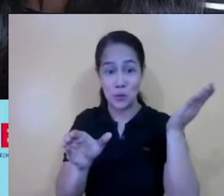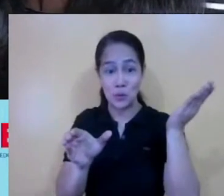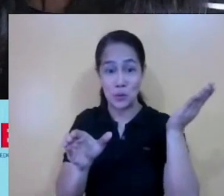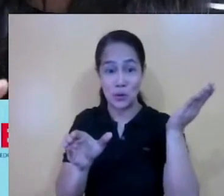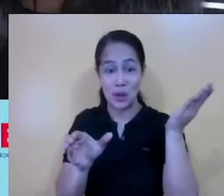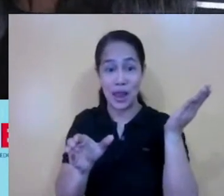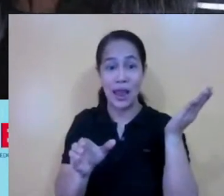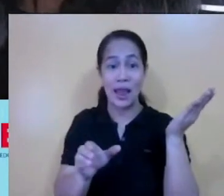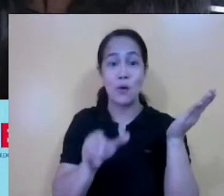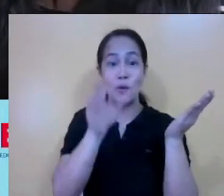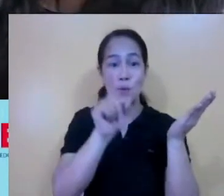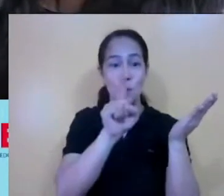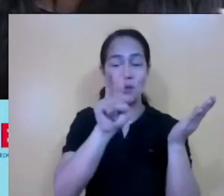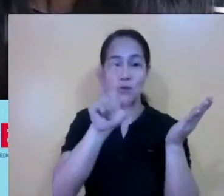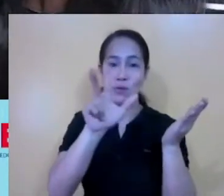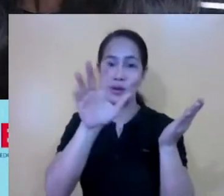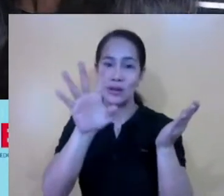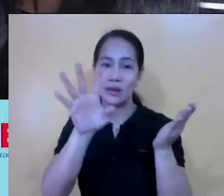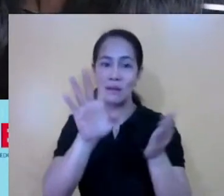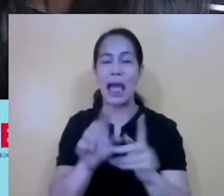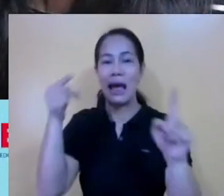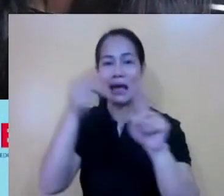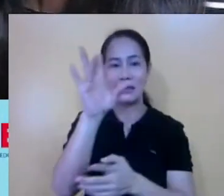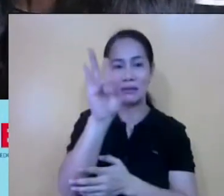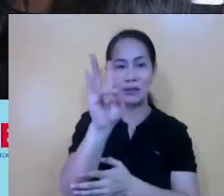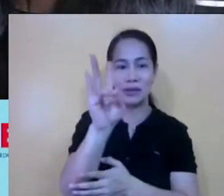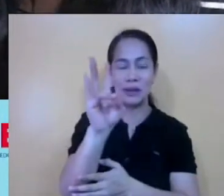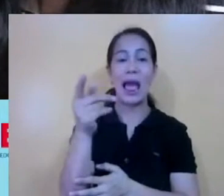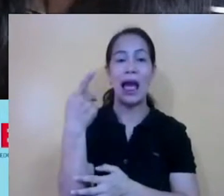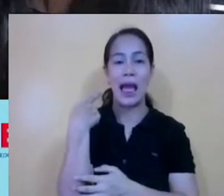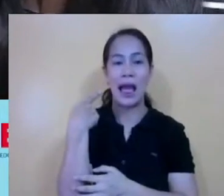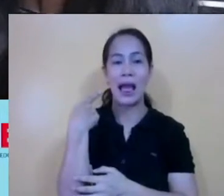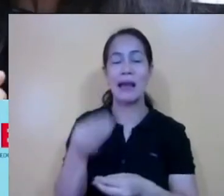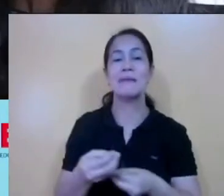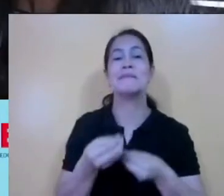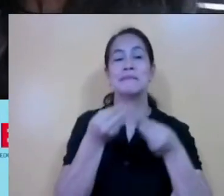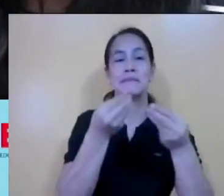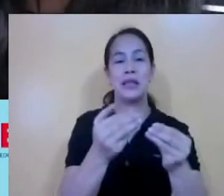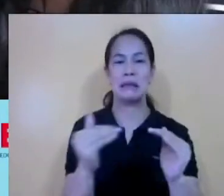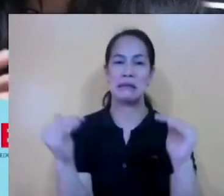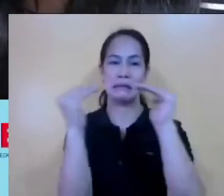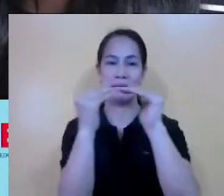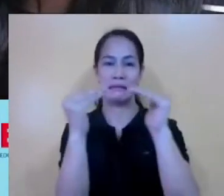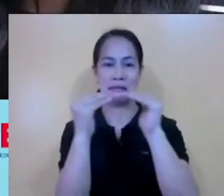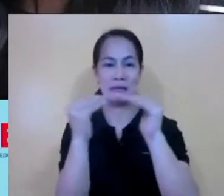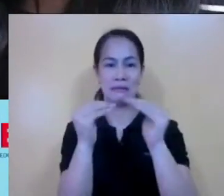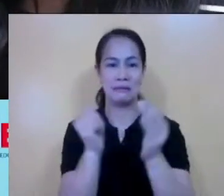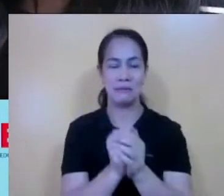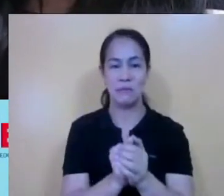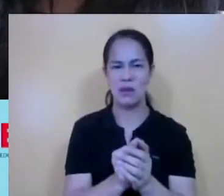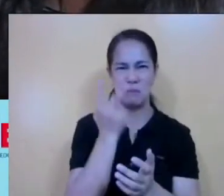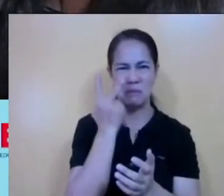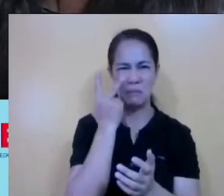2, 3 until 7 has corresponding KRA equivalents. So when you look at your respective tools, whether proficient or